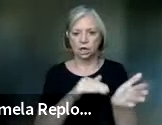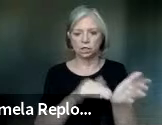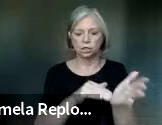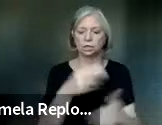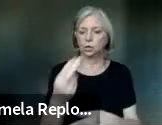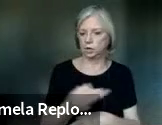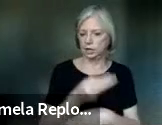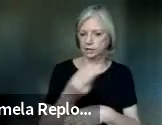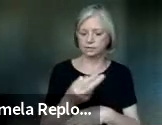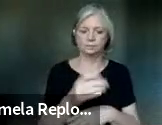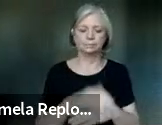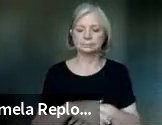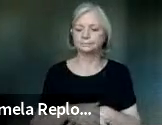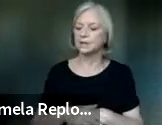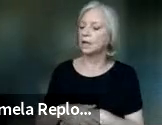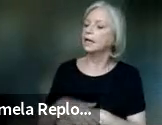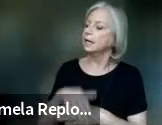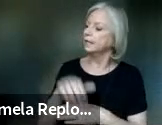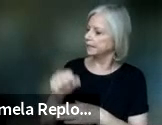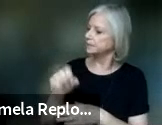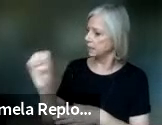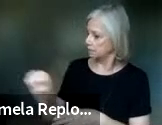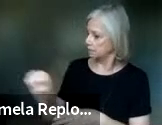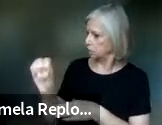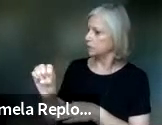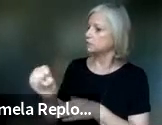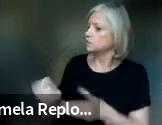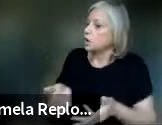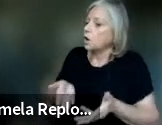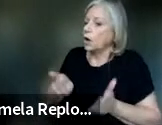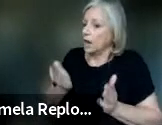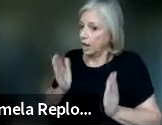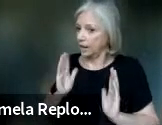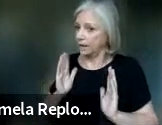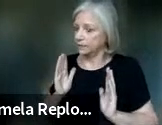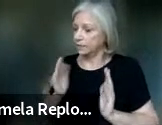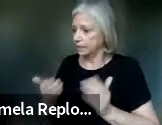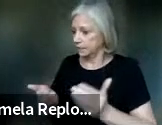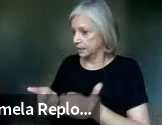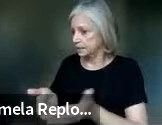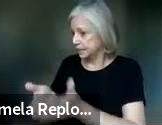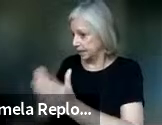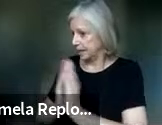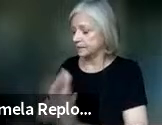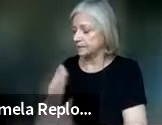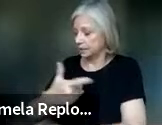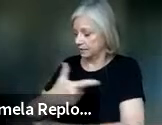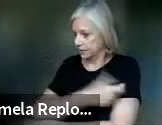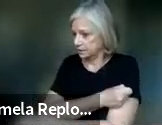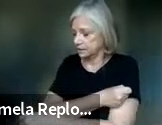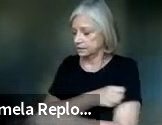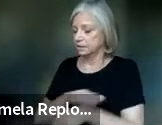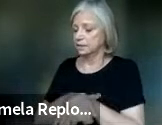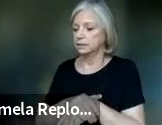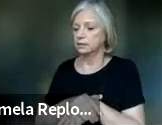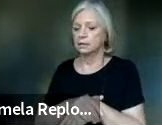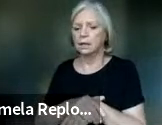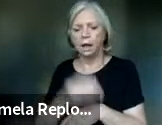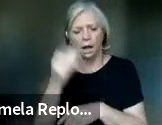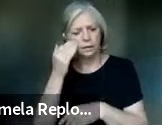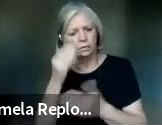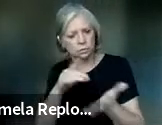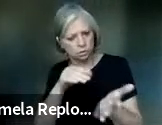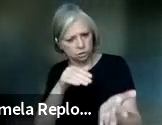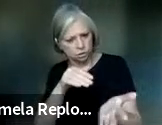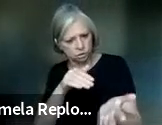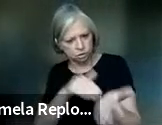to ask about vaccination status, and I'll see if I can I think actually Dr. Moss already put in